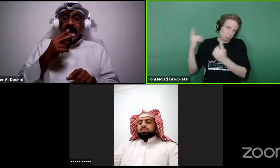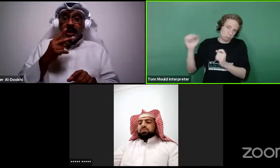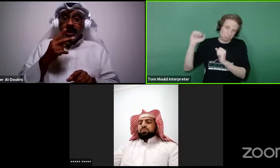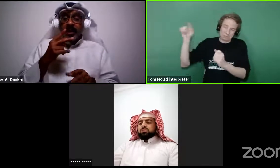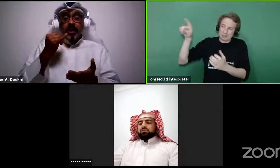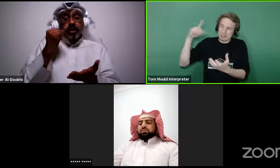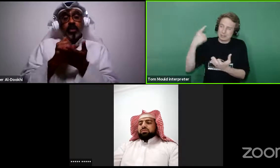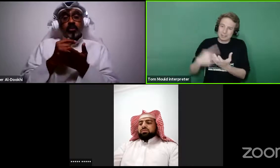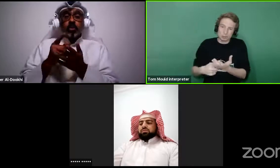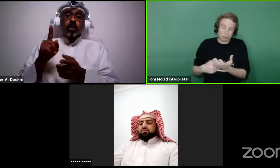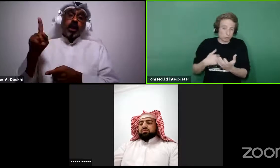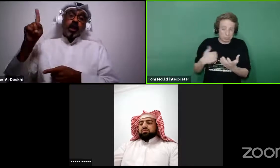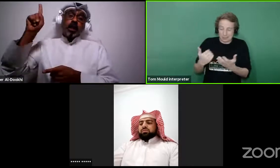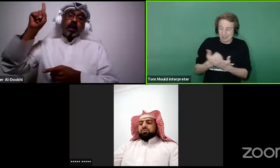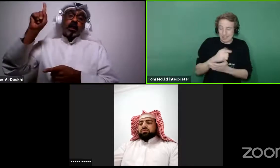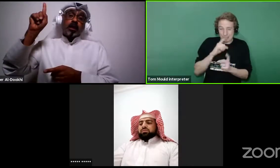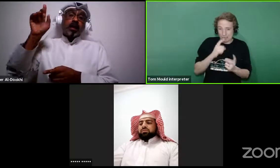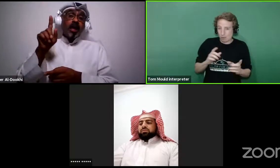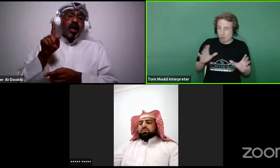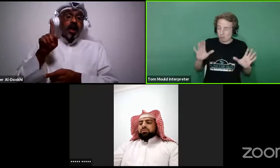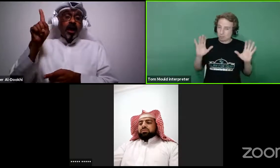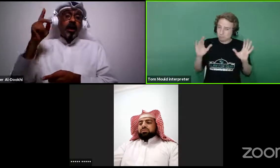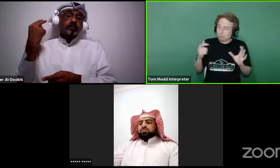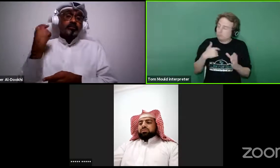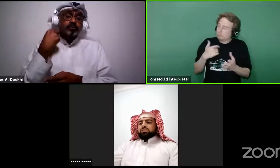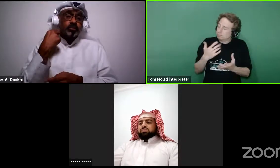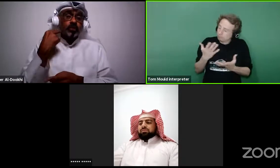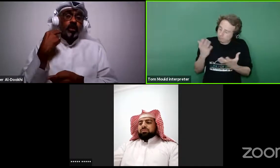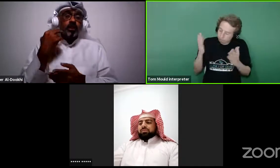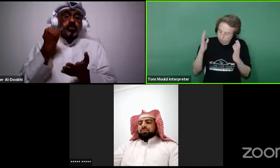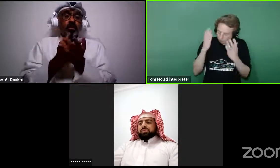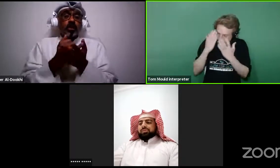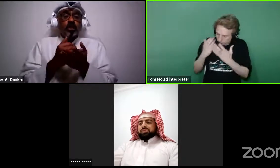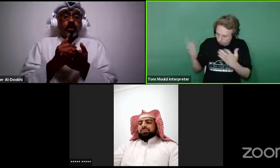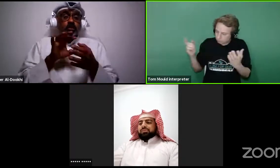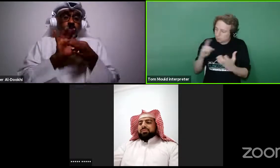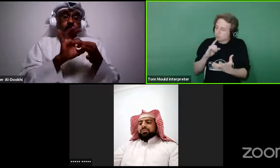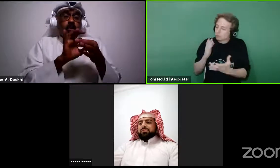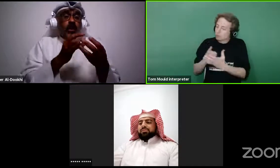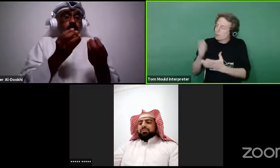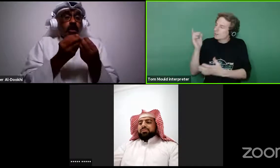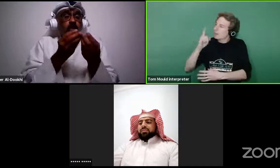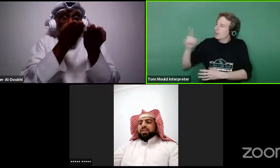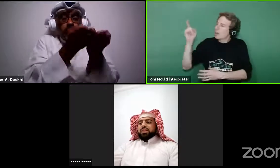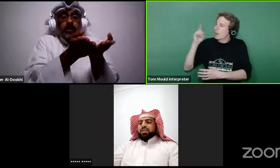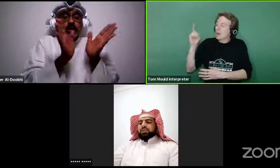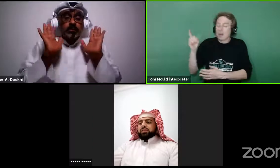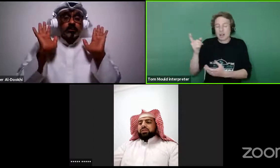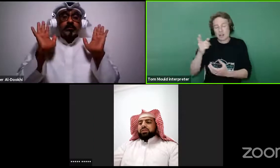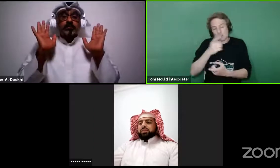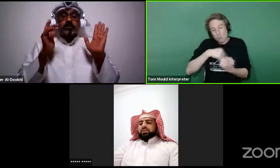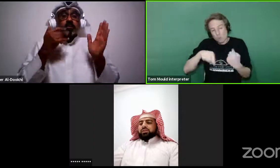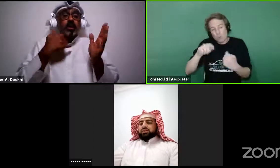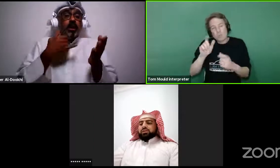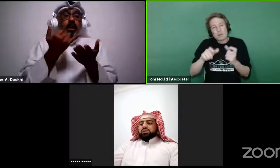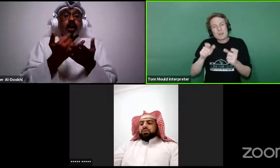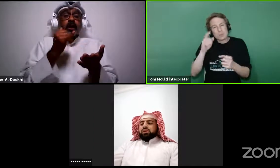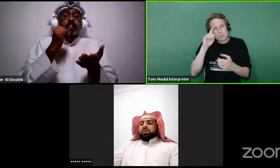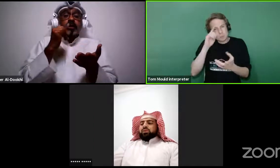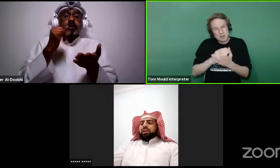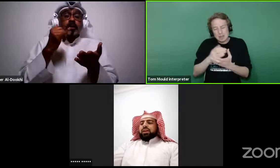Allah. In him I put my trust, and let all those that trust put their trust in him.